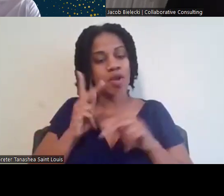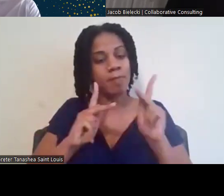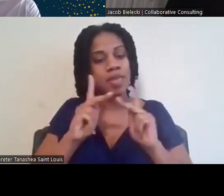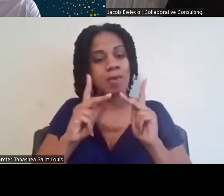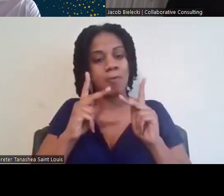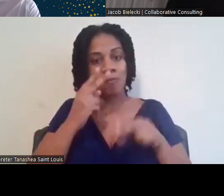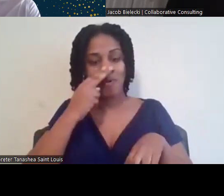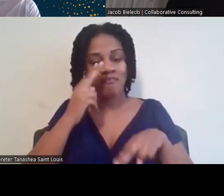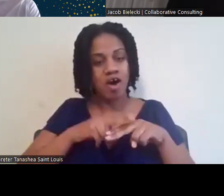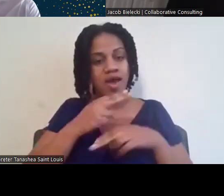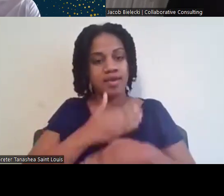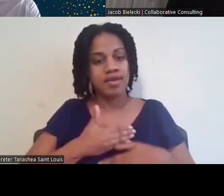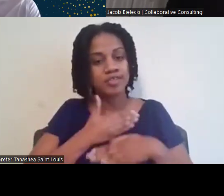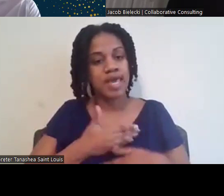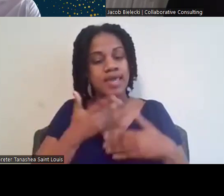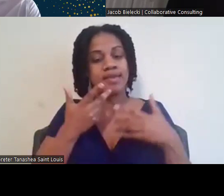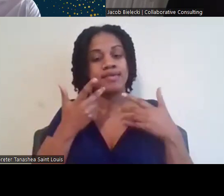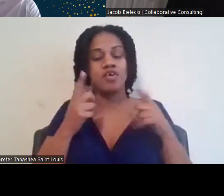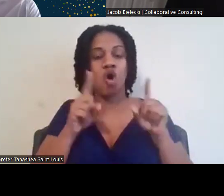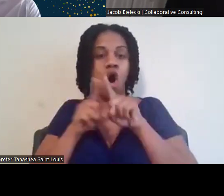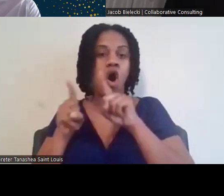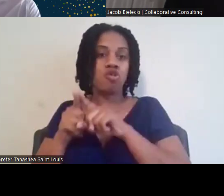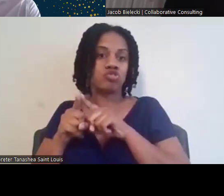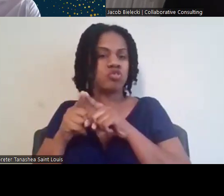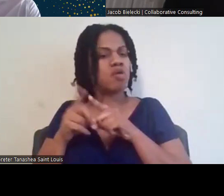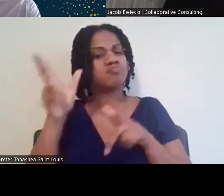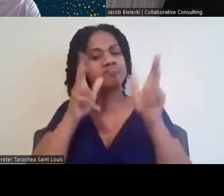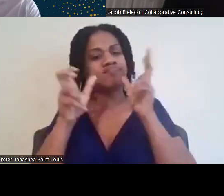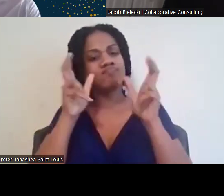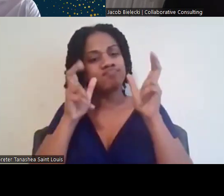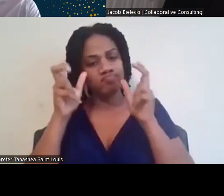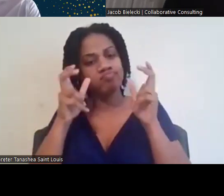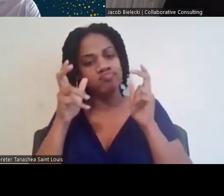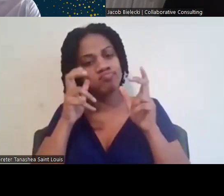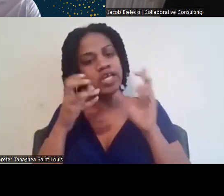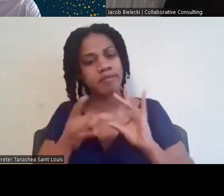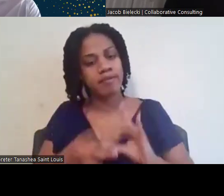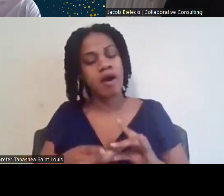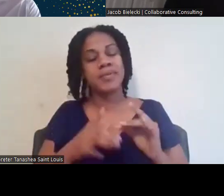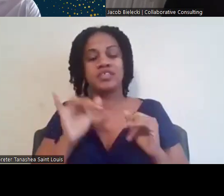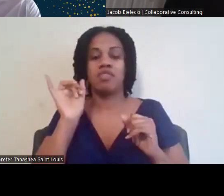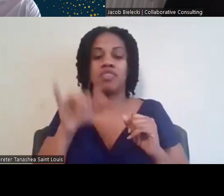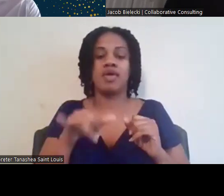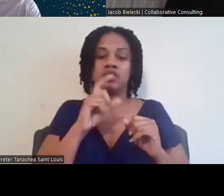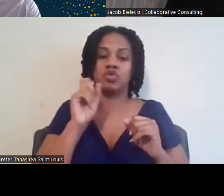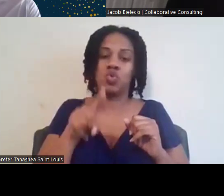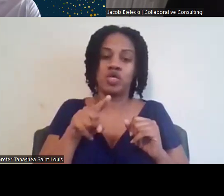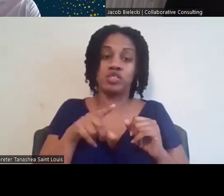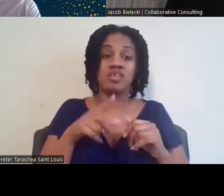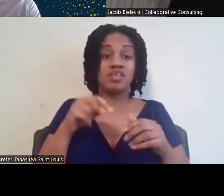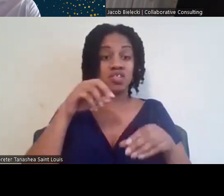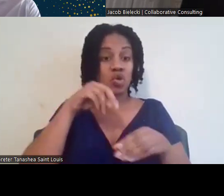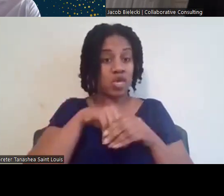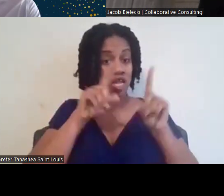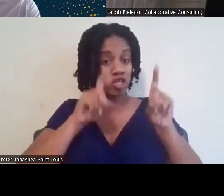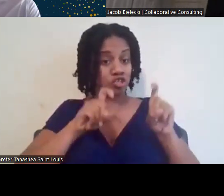fun and entertaining so that we can also get their input. But so those are, I guess, two questions. Did in your survey